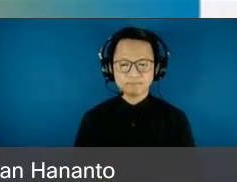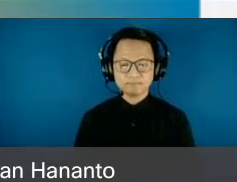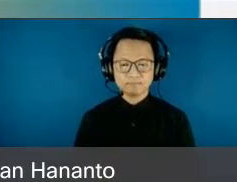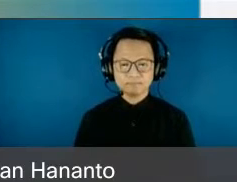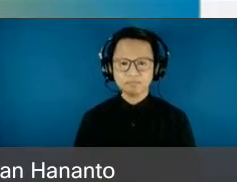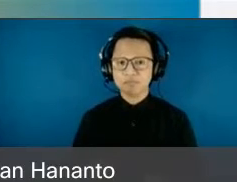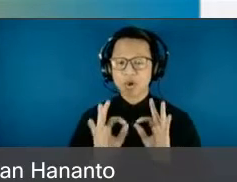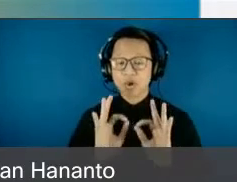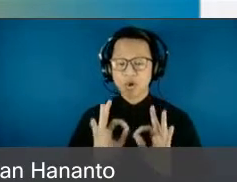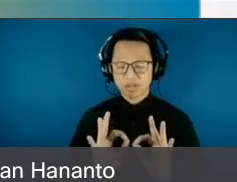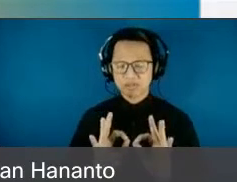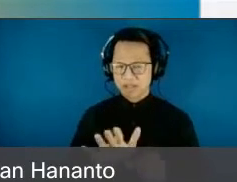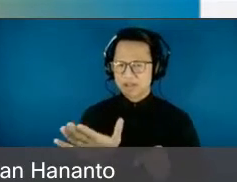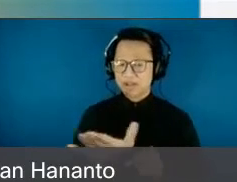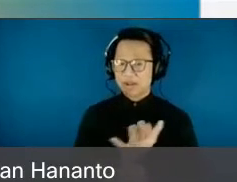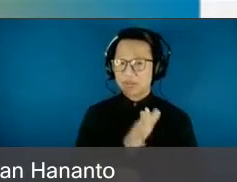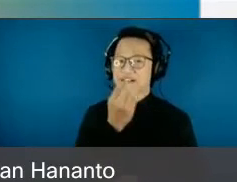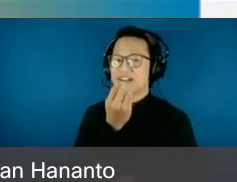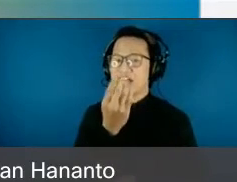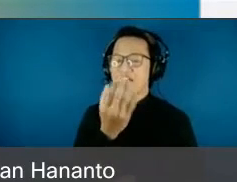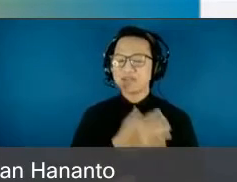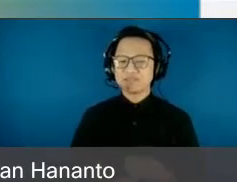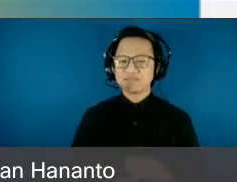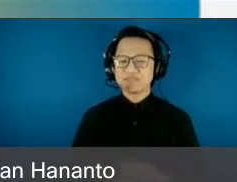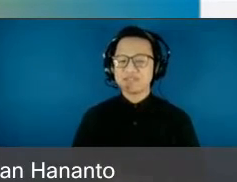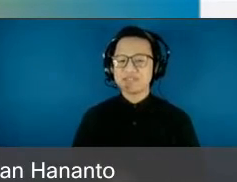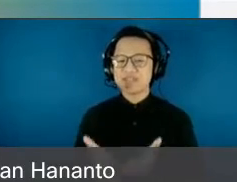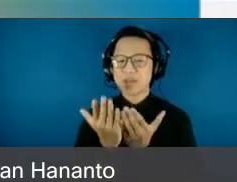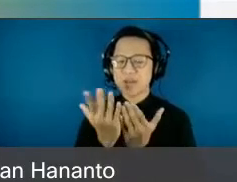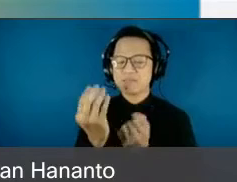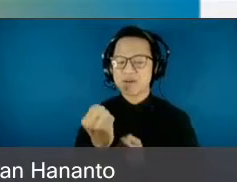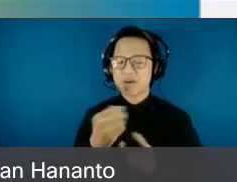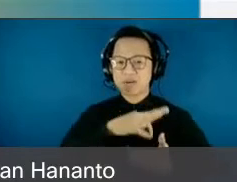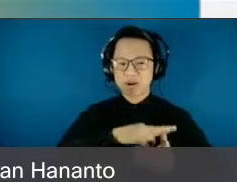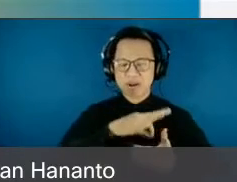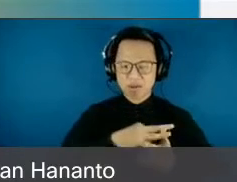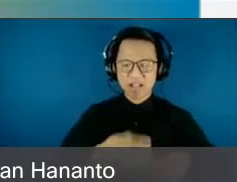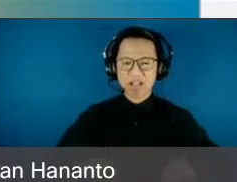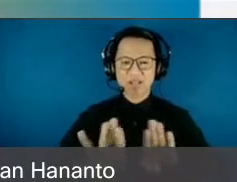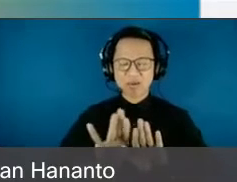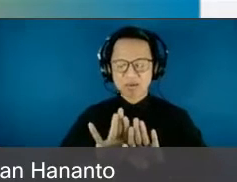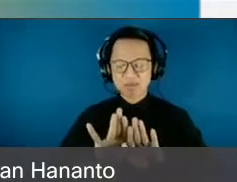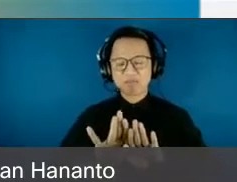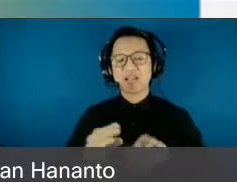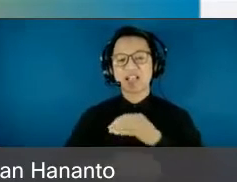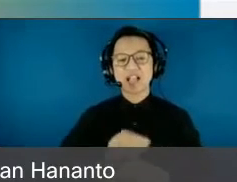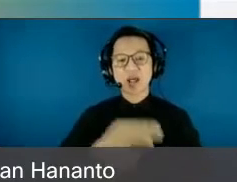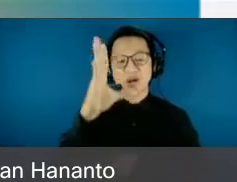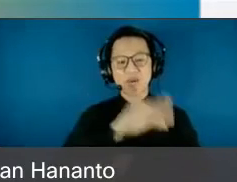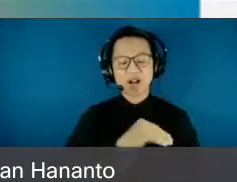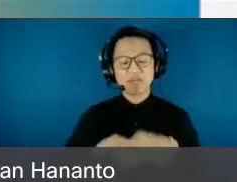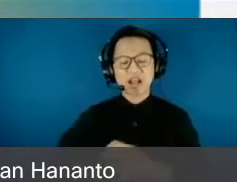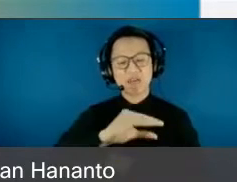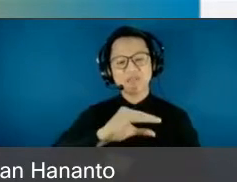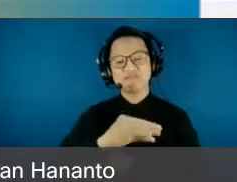Oke, sekian dari saya. Semoga bermanfaat. Saya akhiri, selamat malam dan selamat pagi. Assalamualaikum